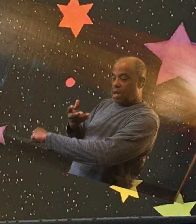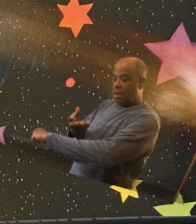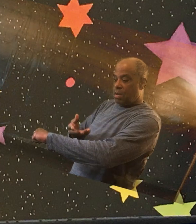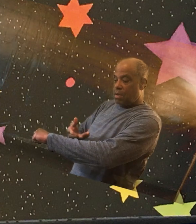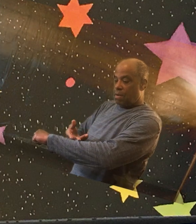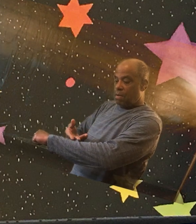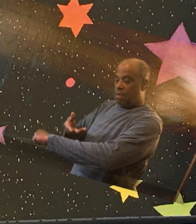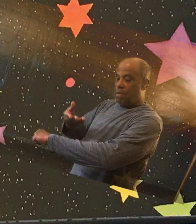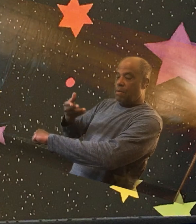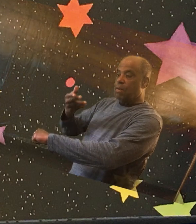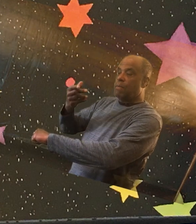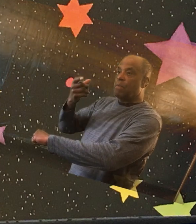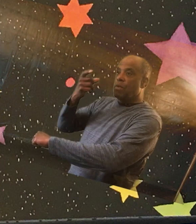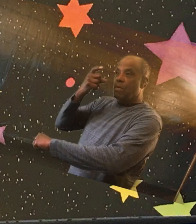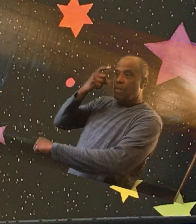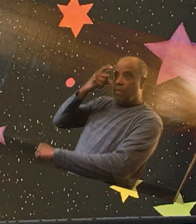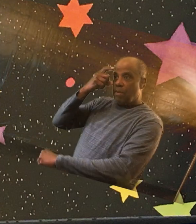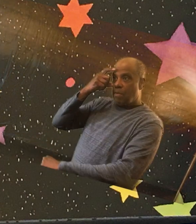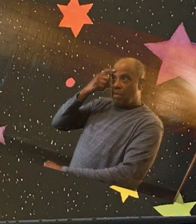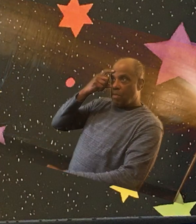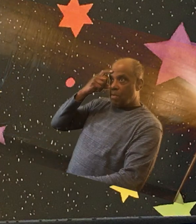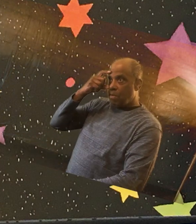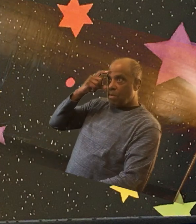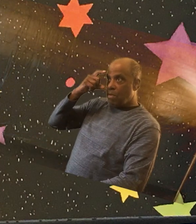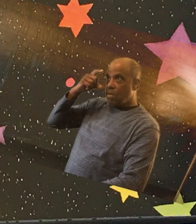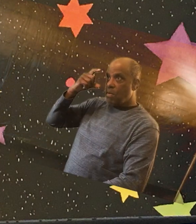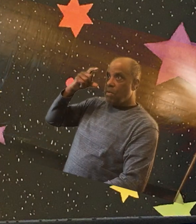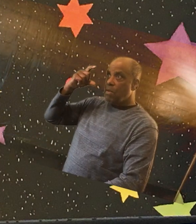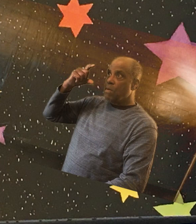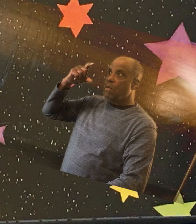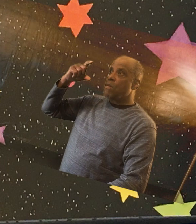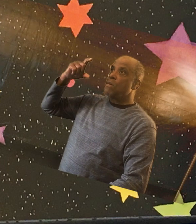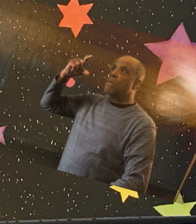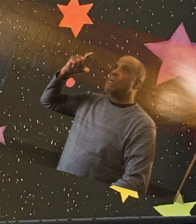Here is the moon sheep.